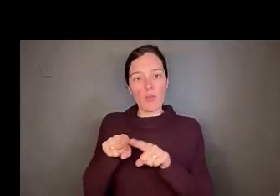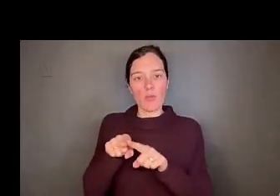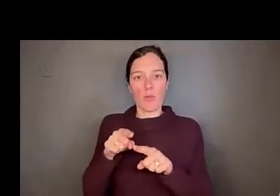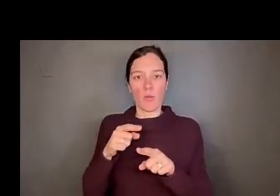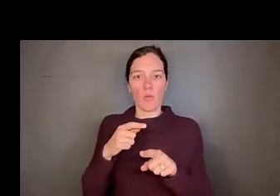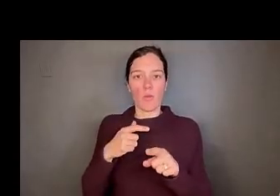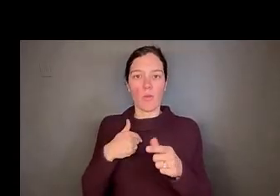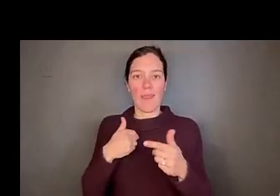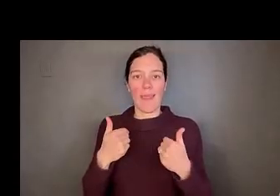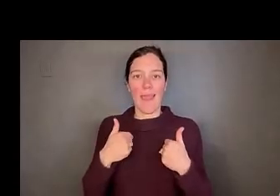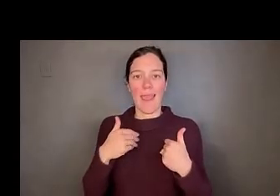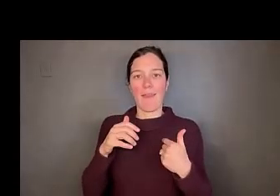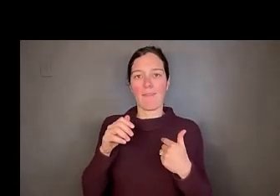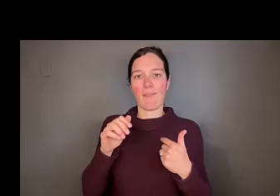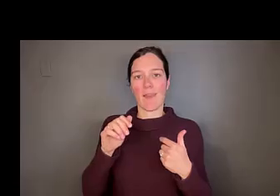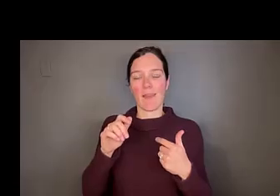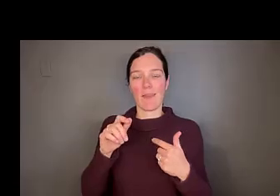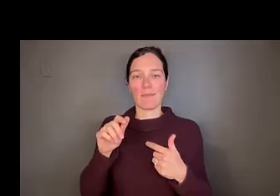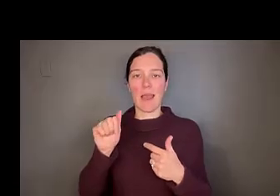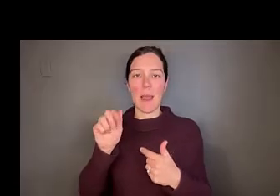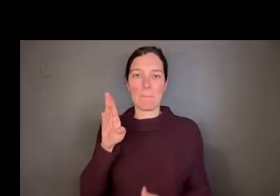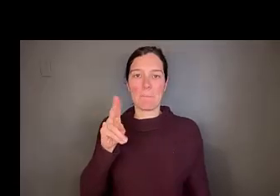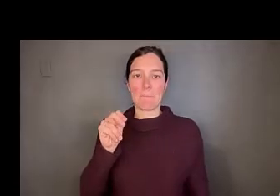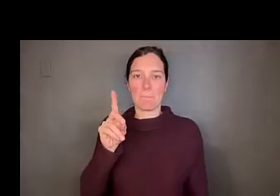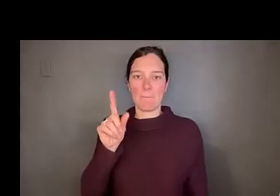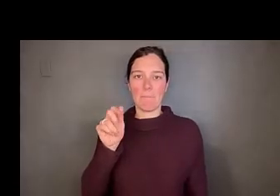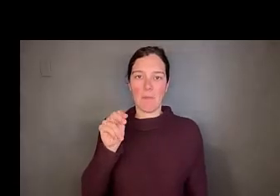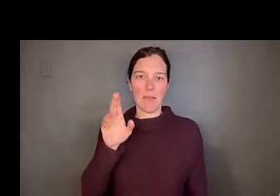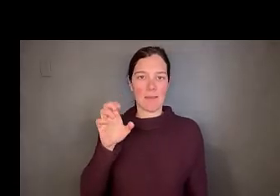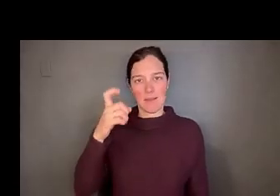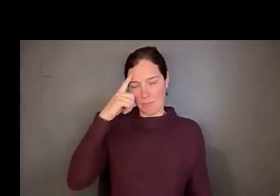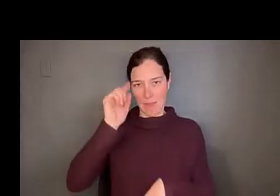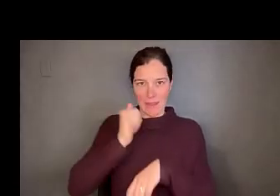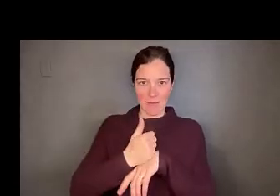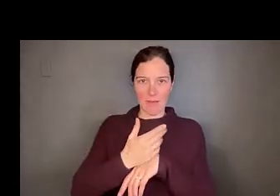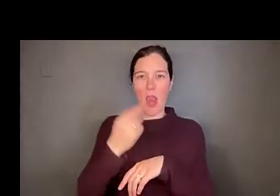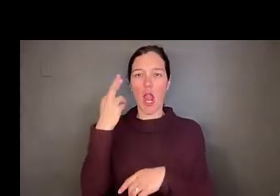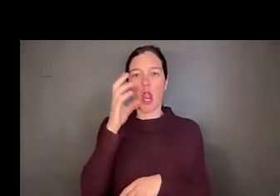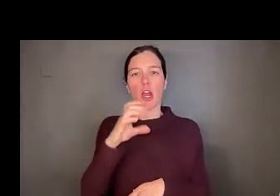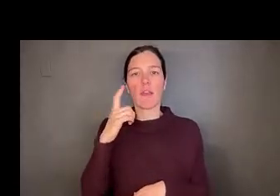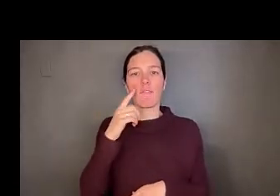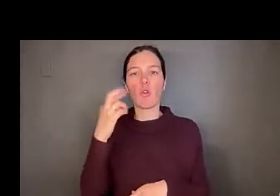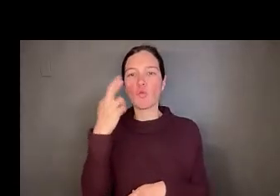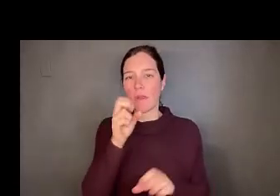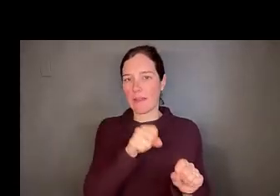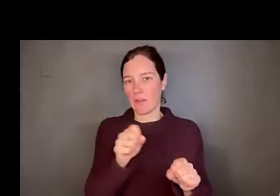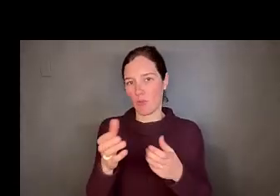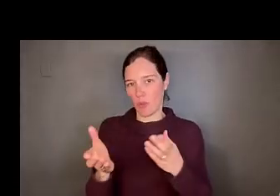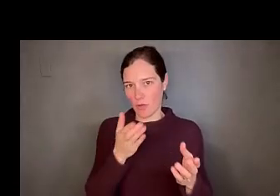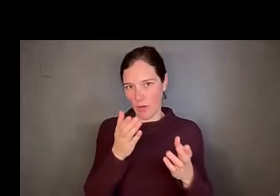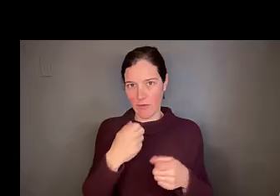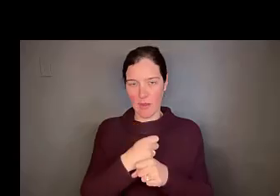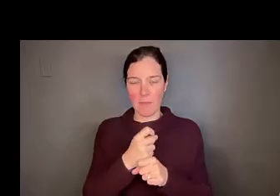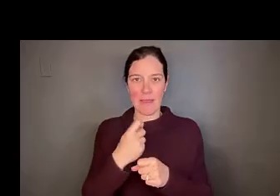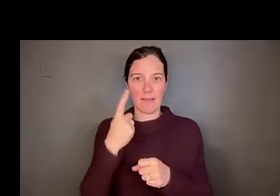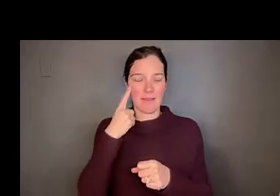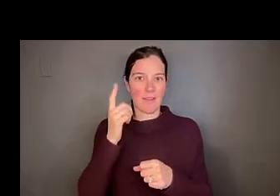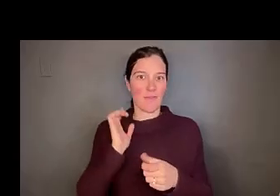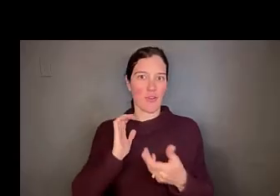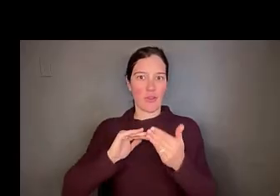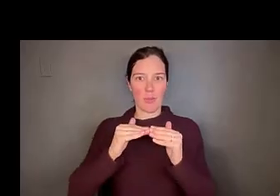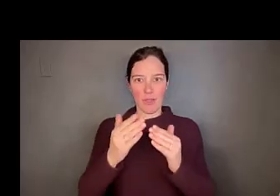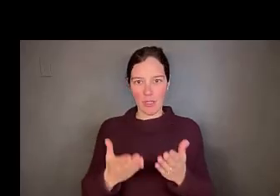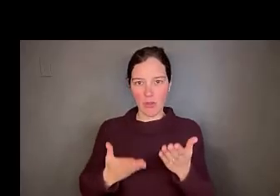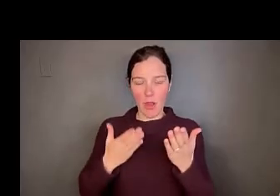adopted an abundance mindset and looking for reasonable services that make sense for our community to offer. So, for